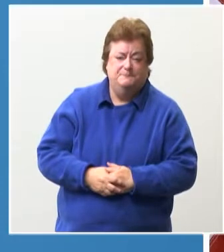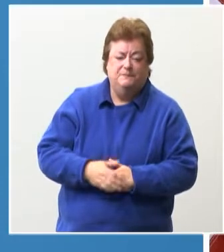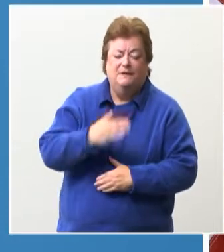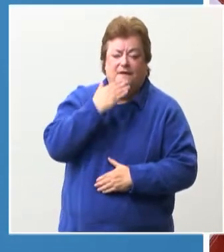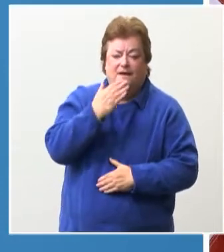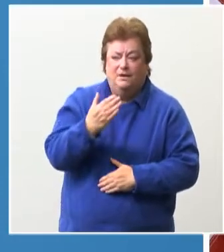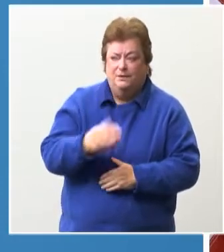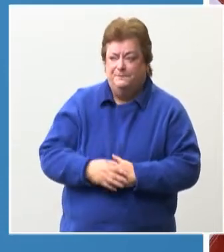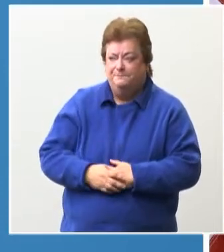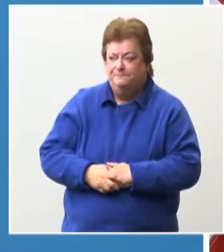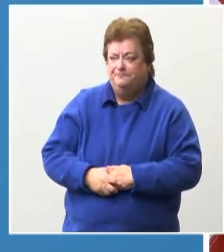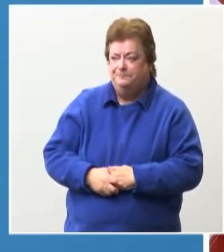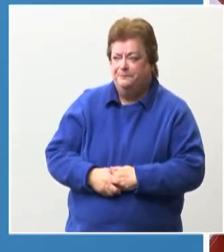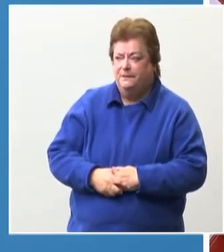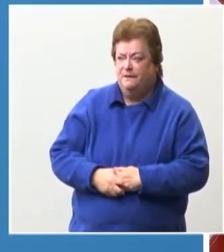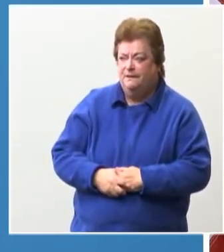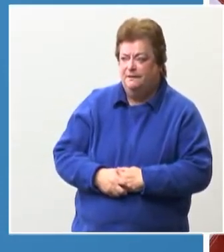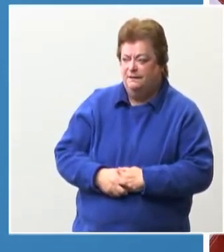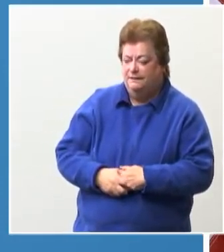Thank you.